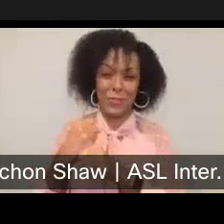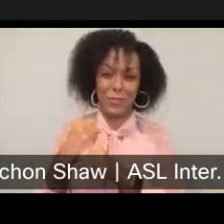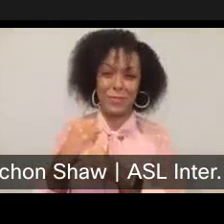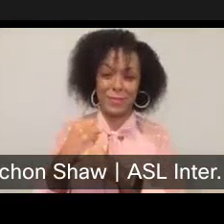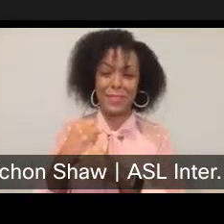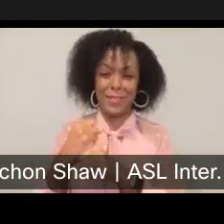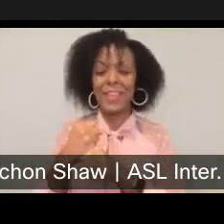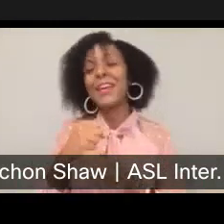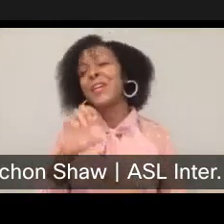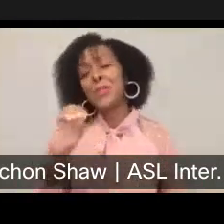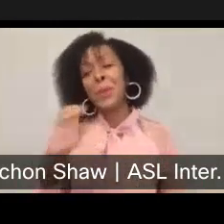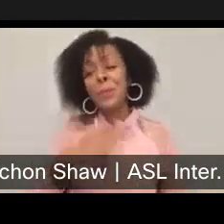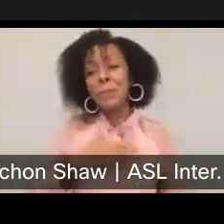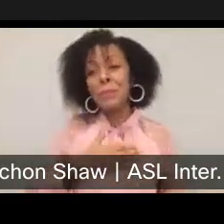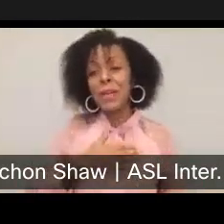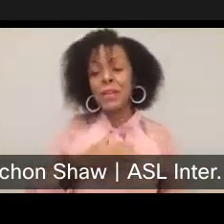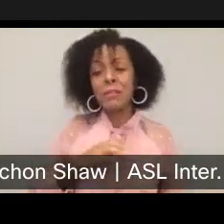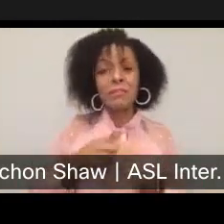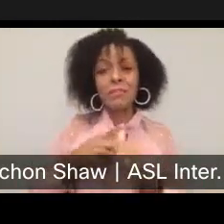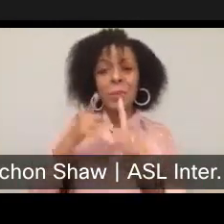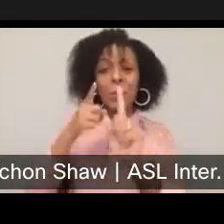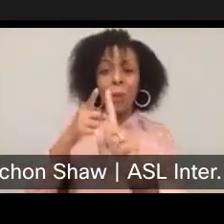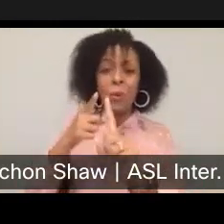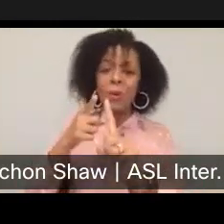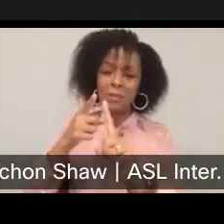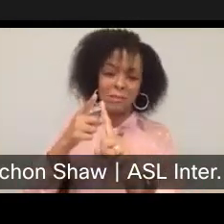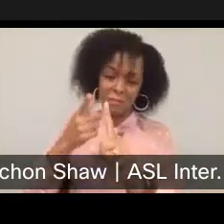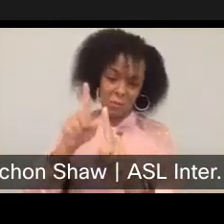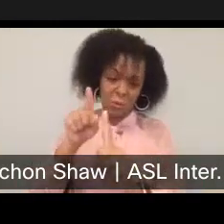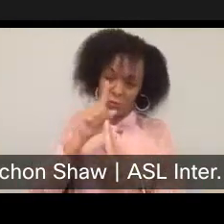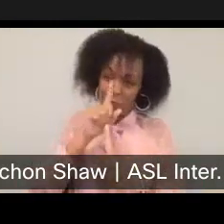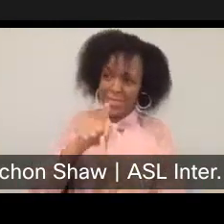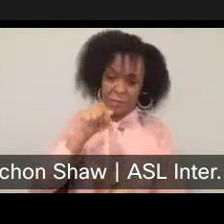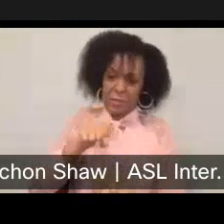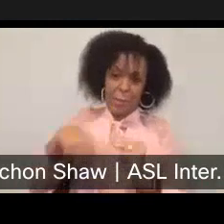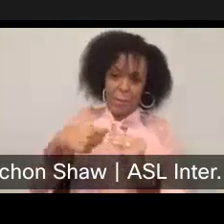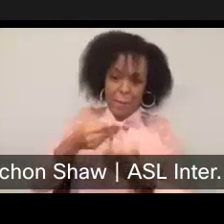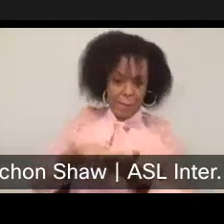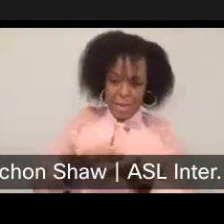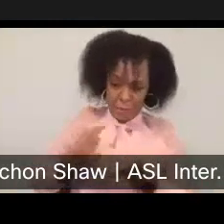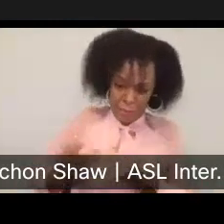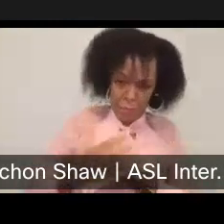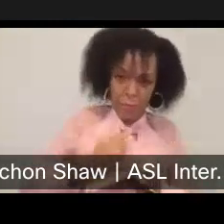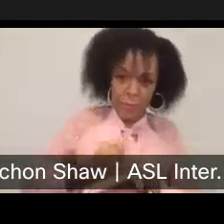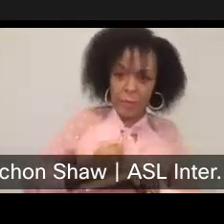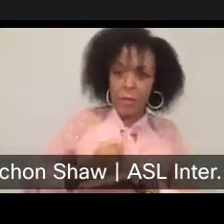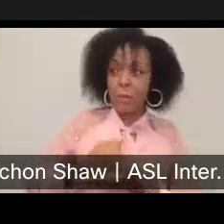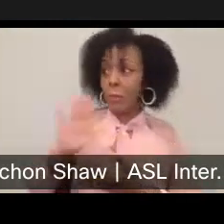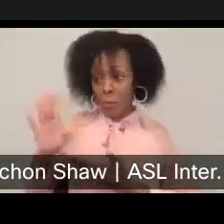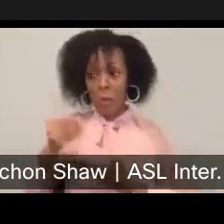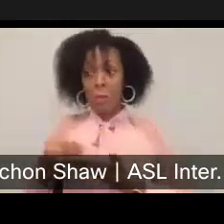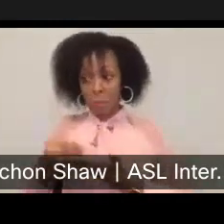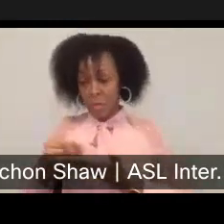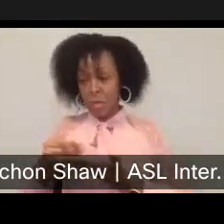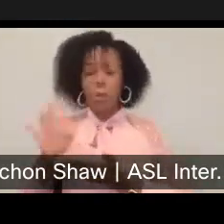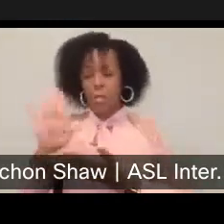my original mission, of course, was solely economic, and their message was economic. So I felt